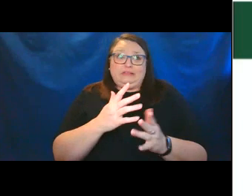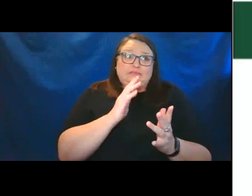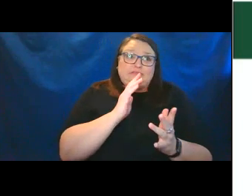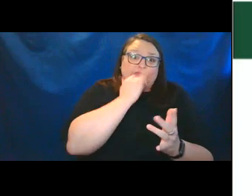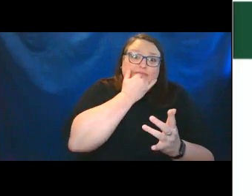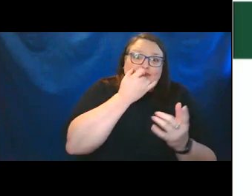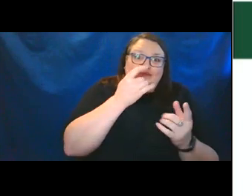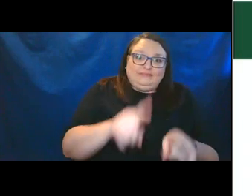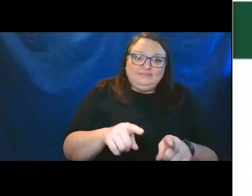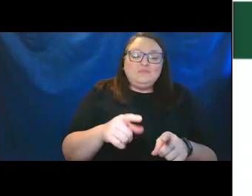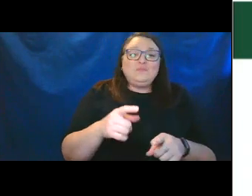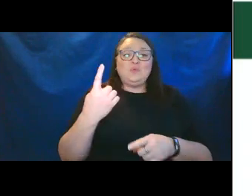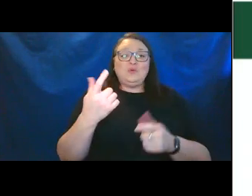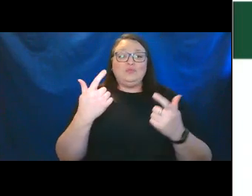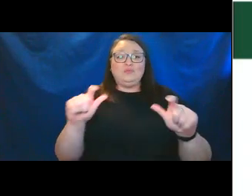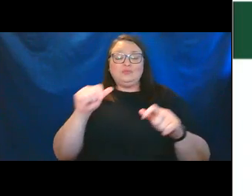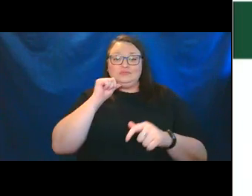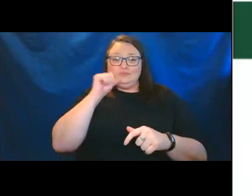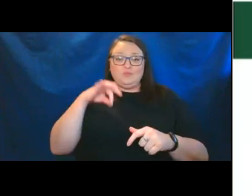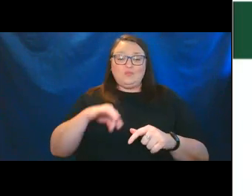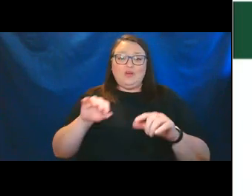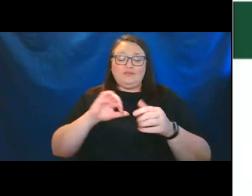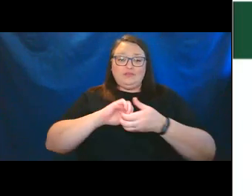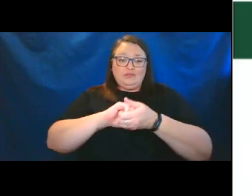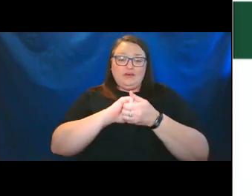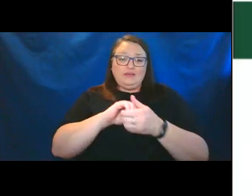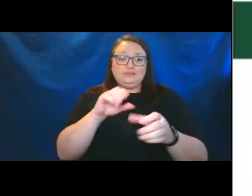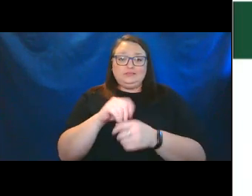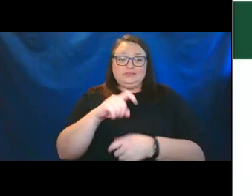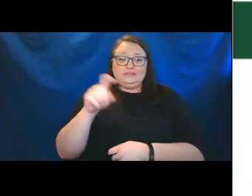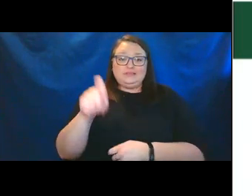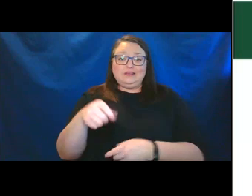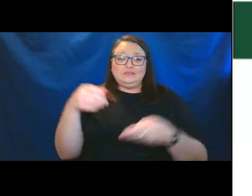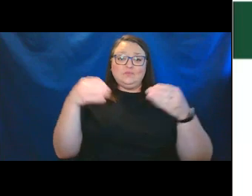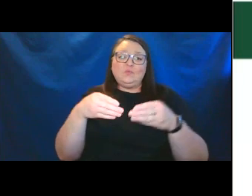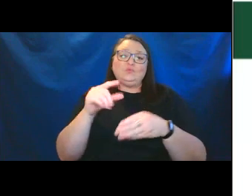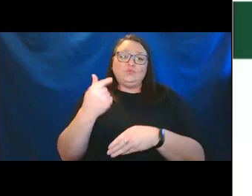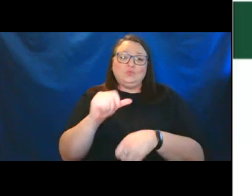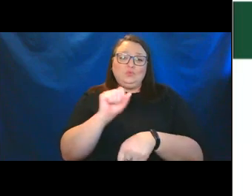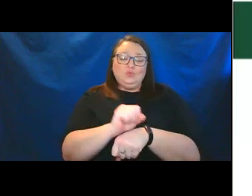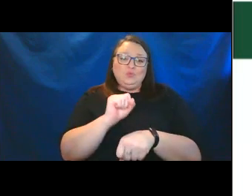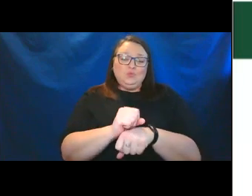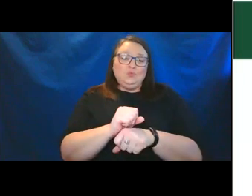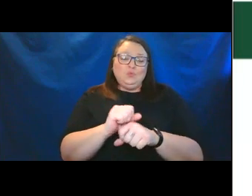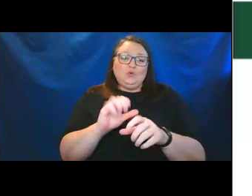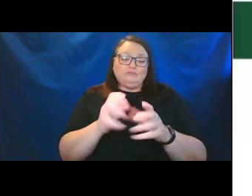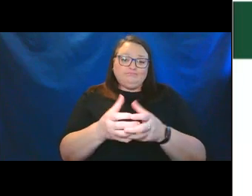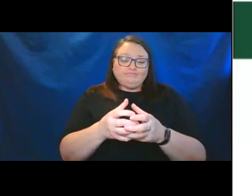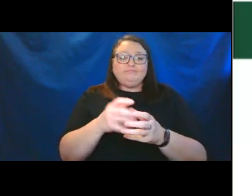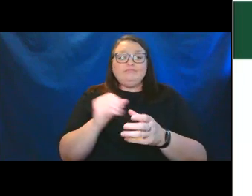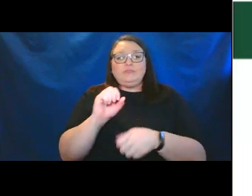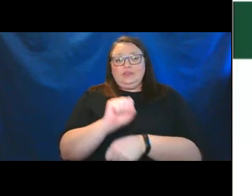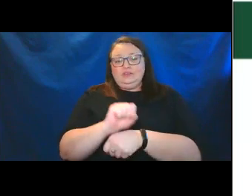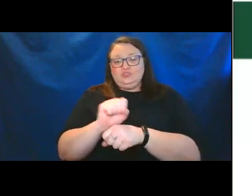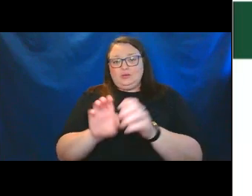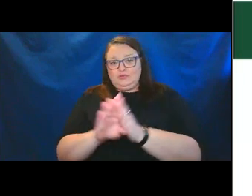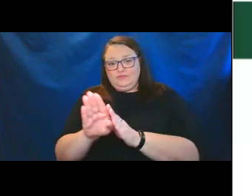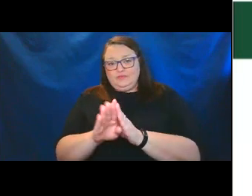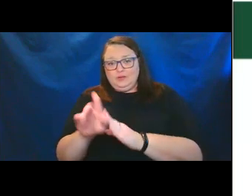alliances in Texas that's focusing on the green workforce and job development. Specifically, how